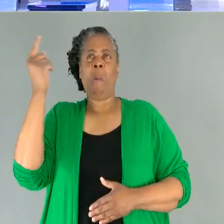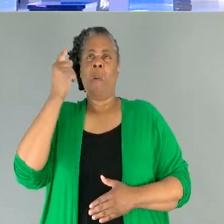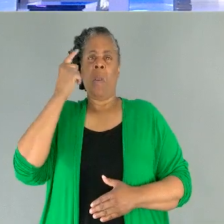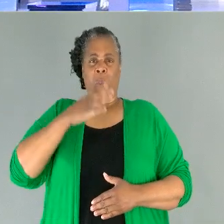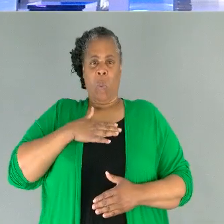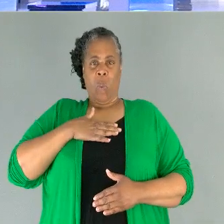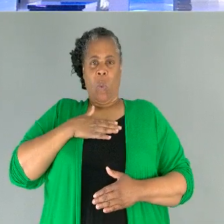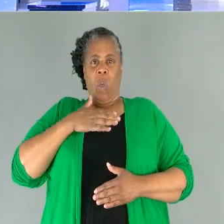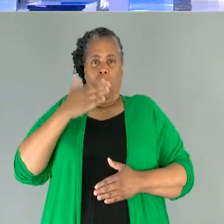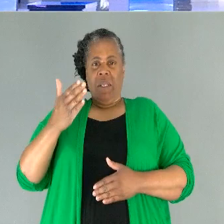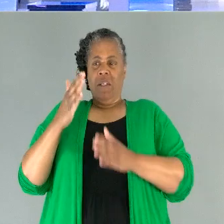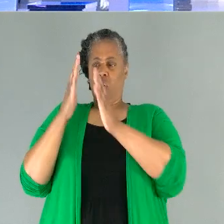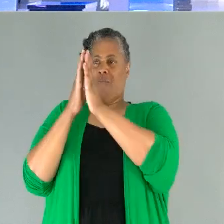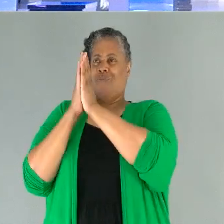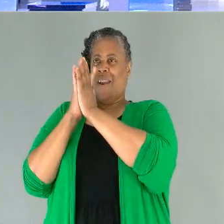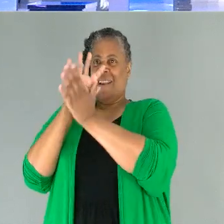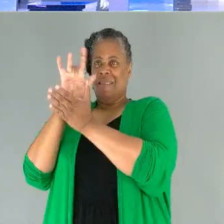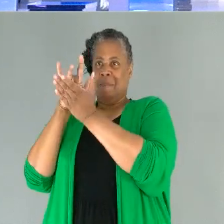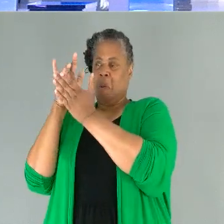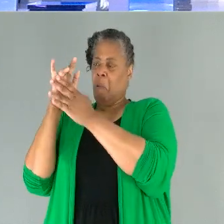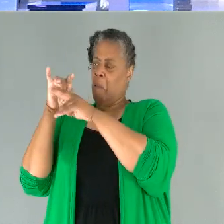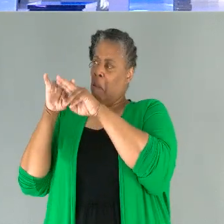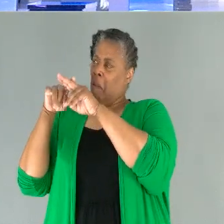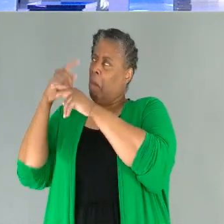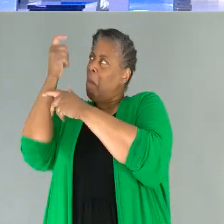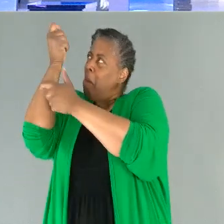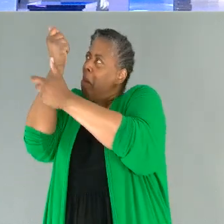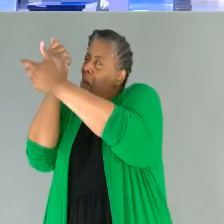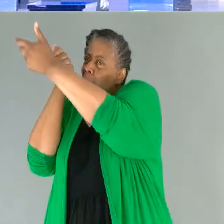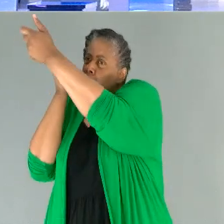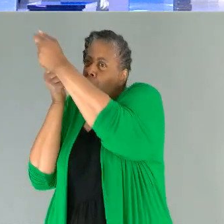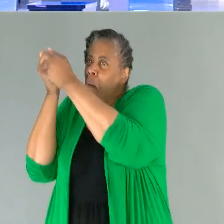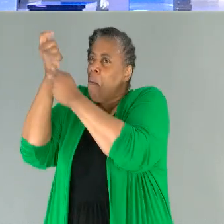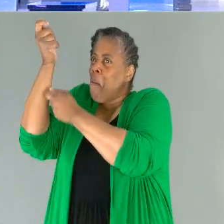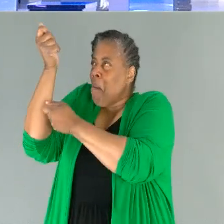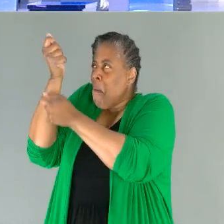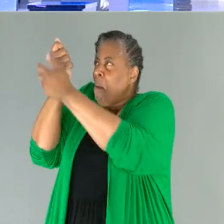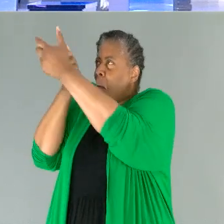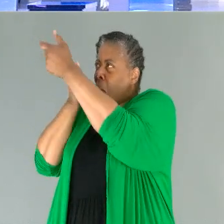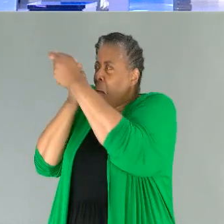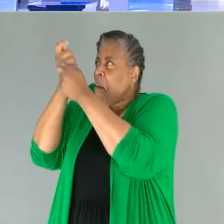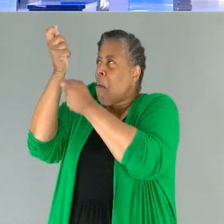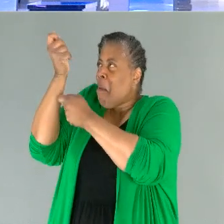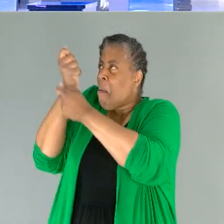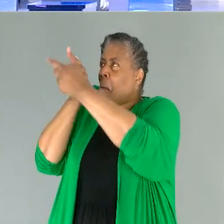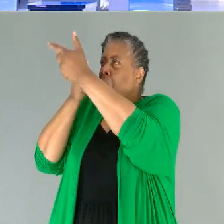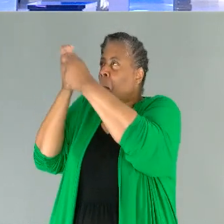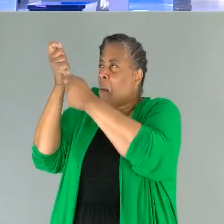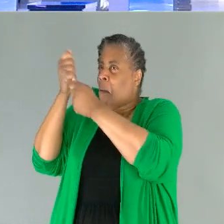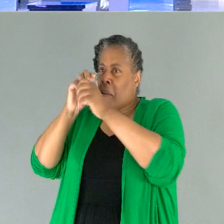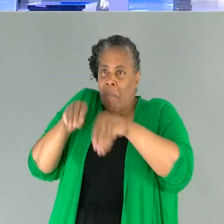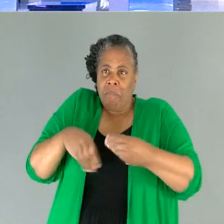middle seat, that pulled Samuel from heaven.